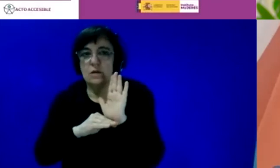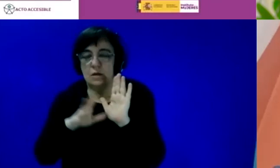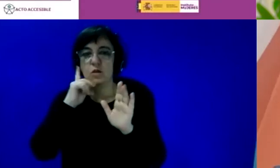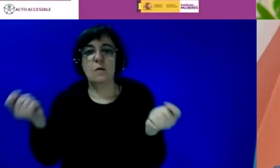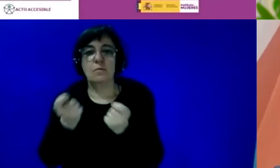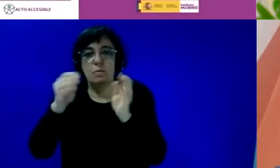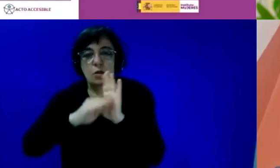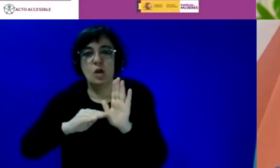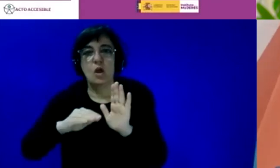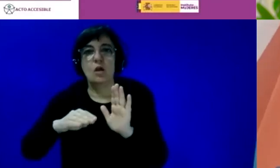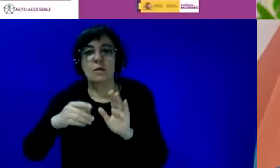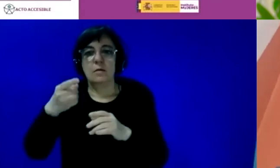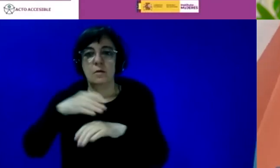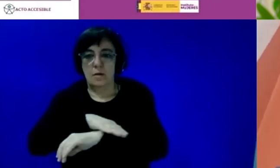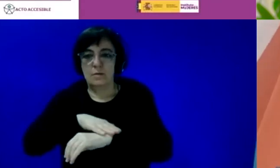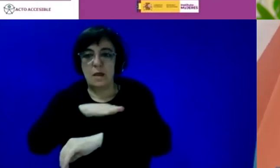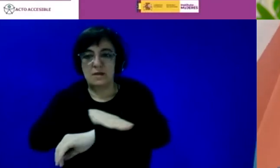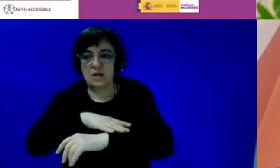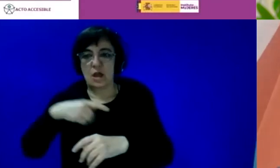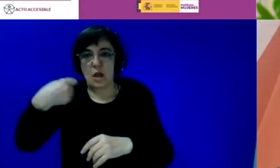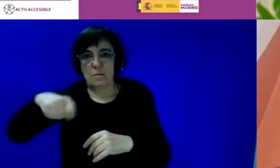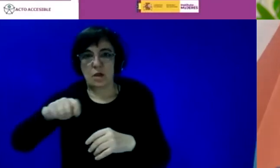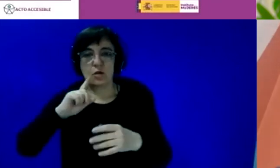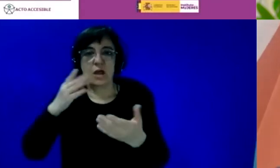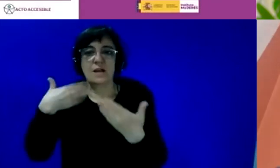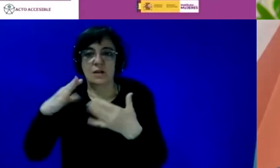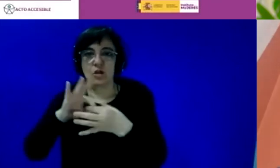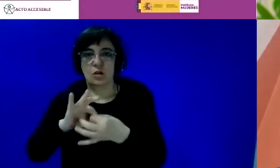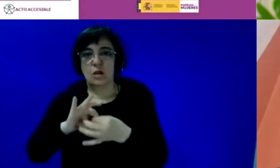Because of these new regulations,